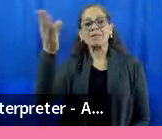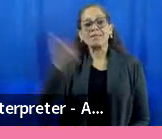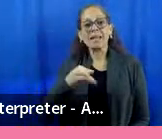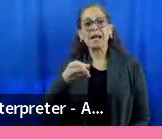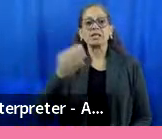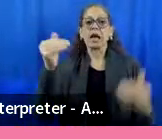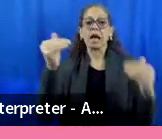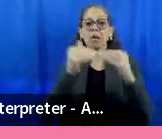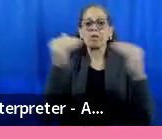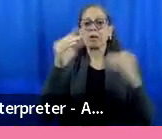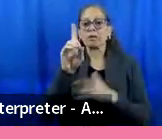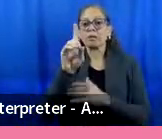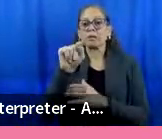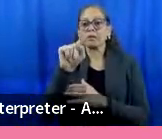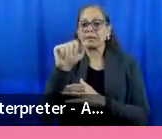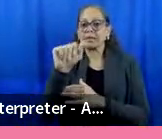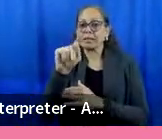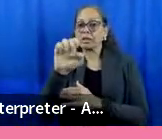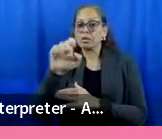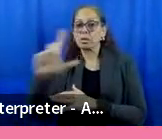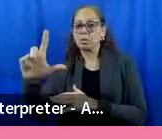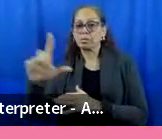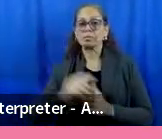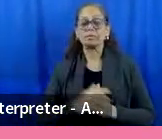bit.ly/equitable data tool.